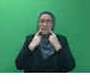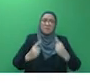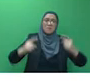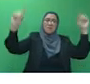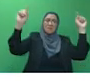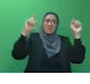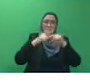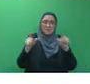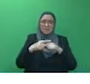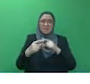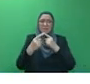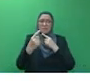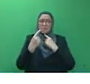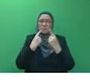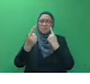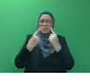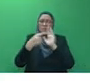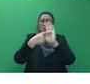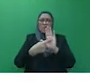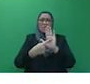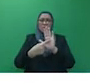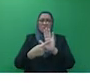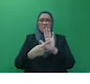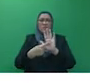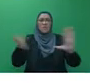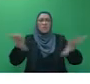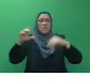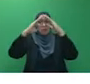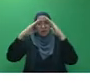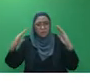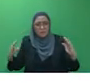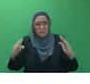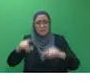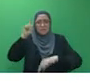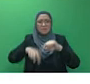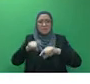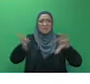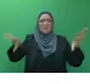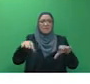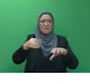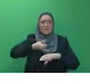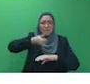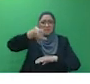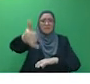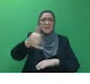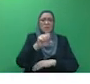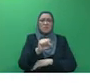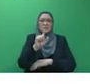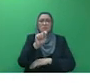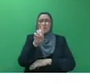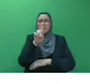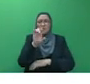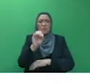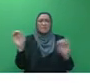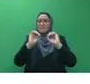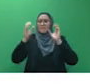do their shows back home no they couldn't do in the studios anymore because they couldn't have studio audience and i was looking at that i'm going oh man like